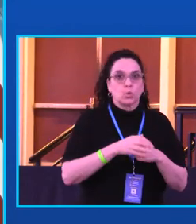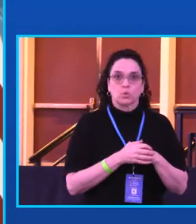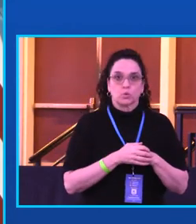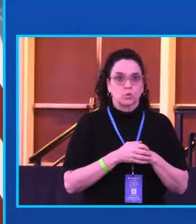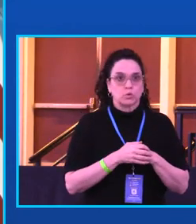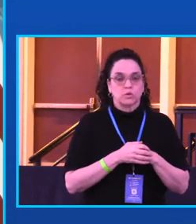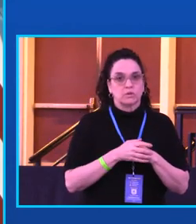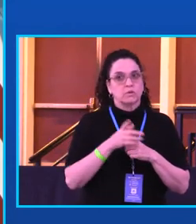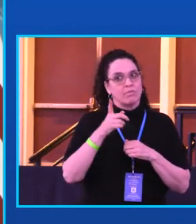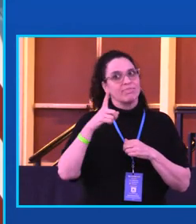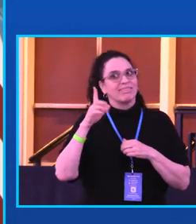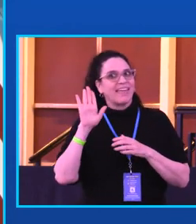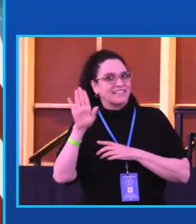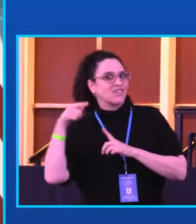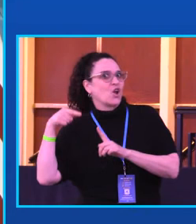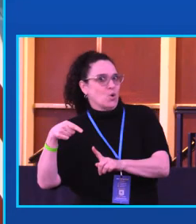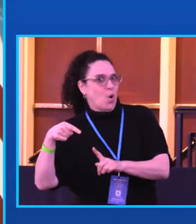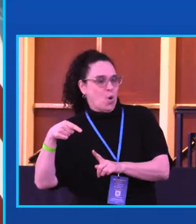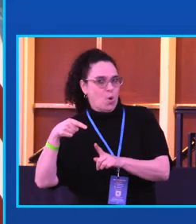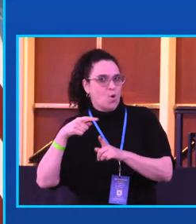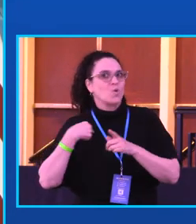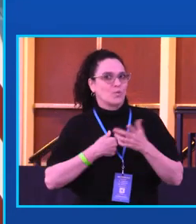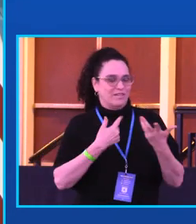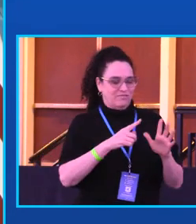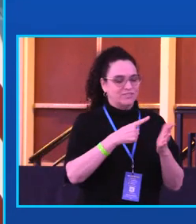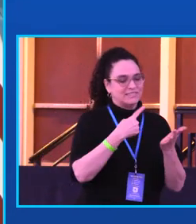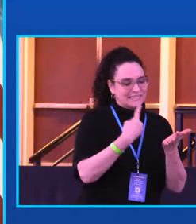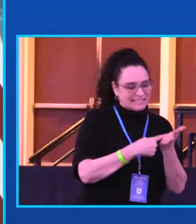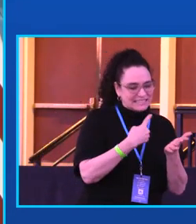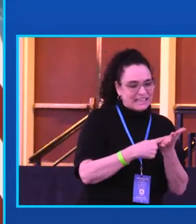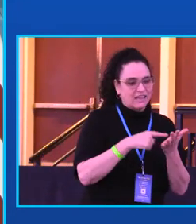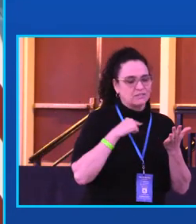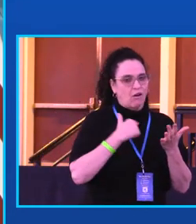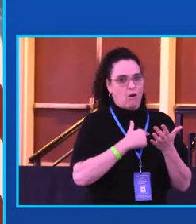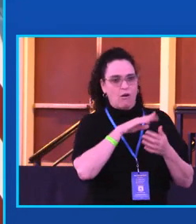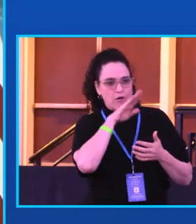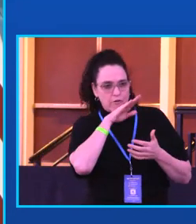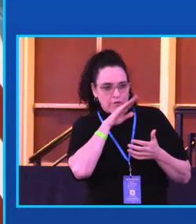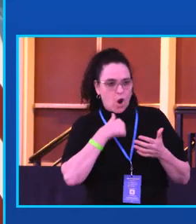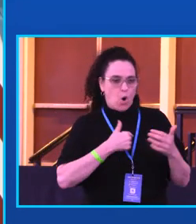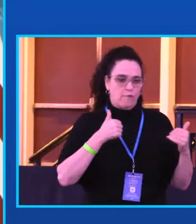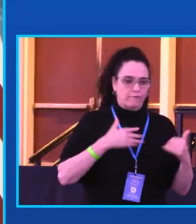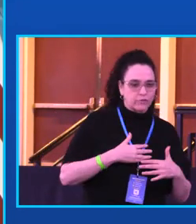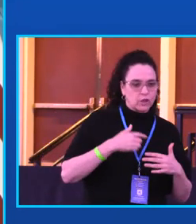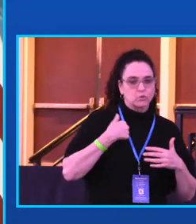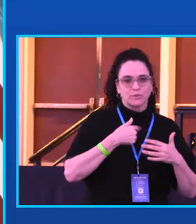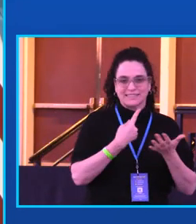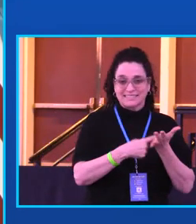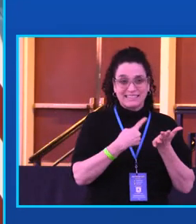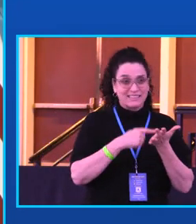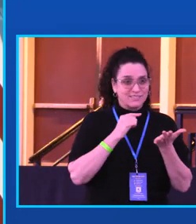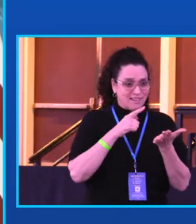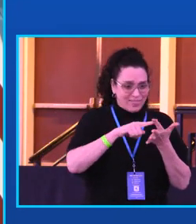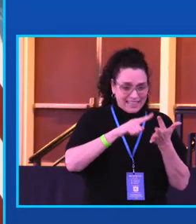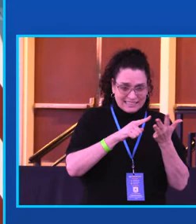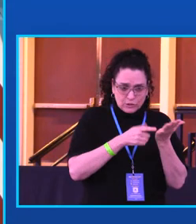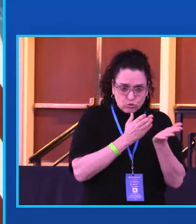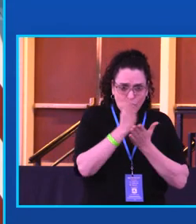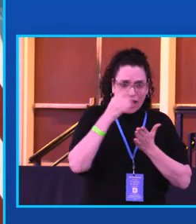have discussed together our frustrations and fears. We've talked about the rights that we fought so hard to